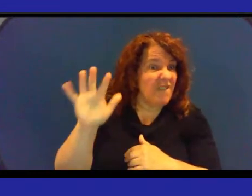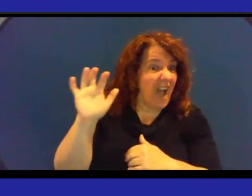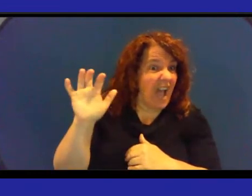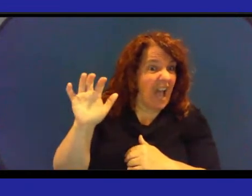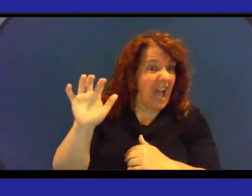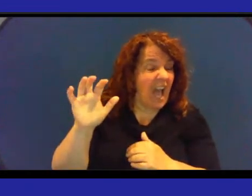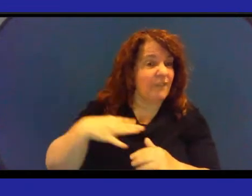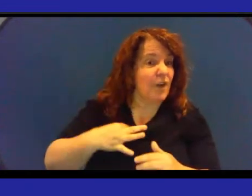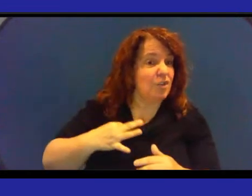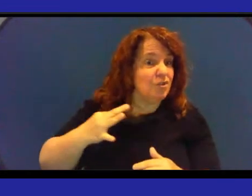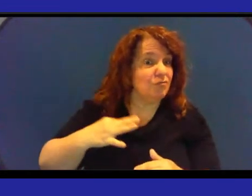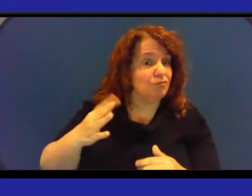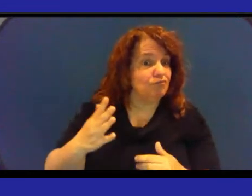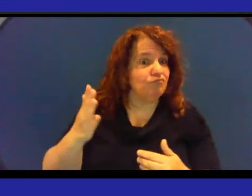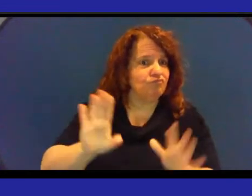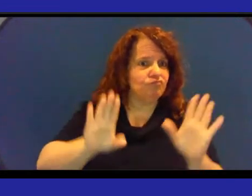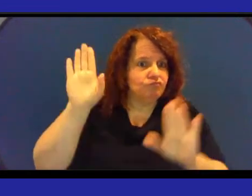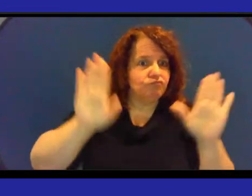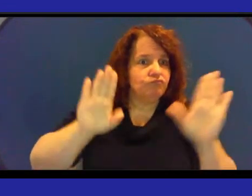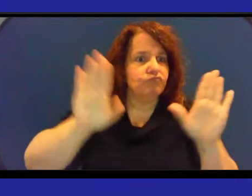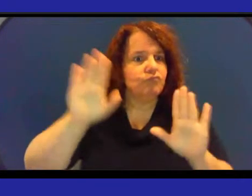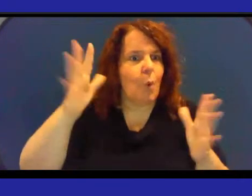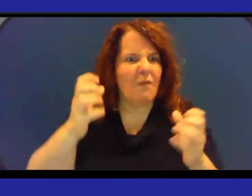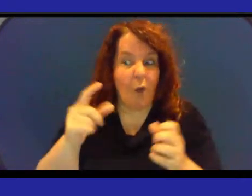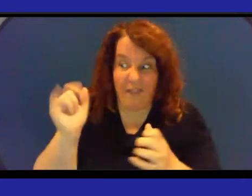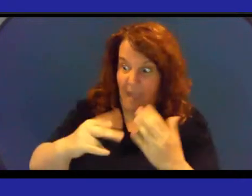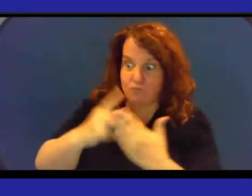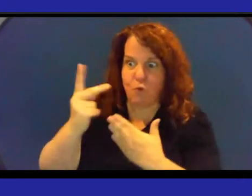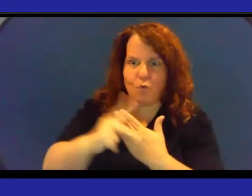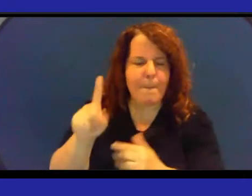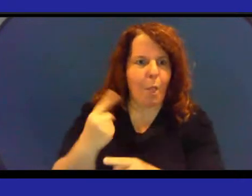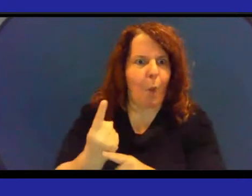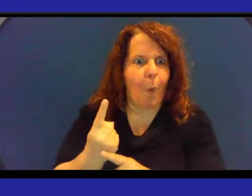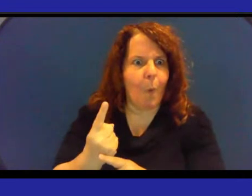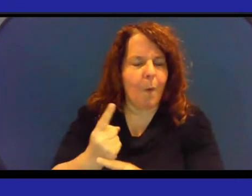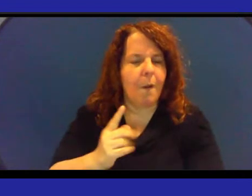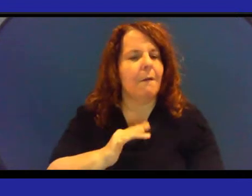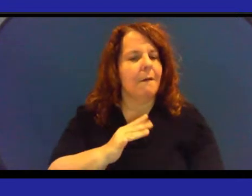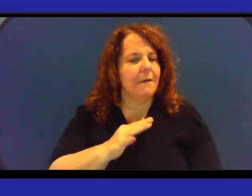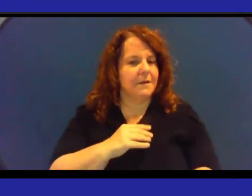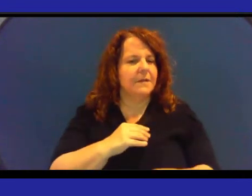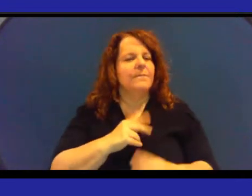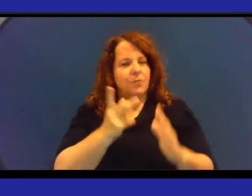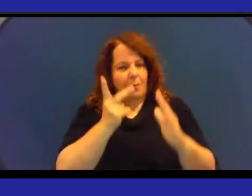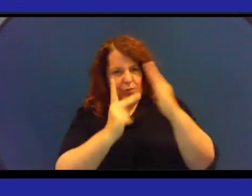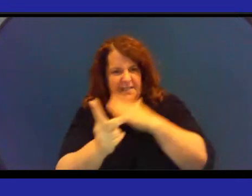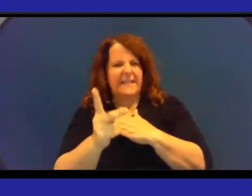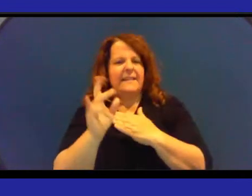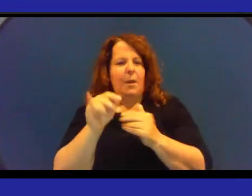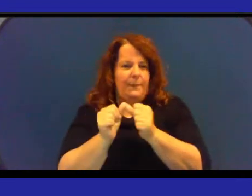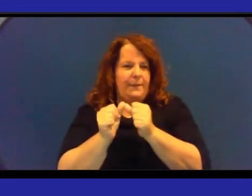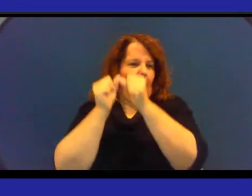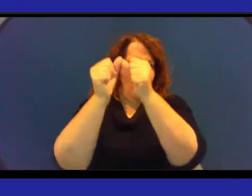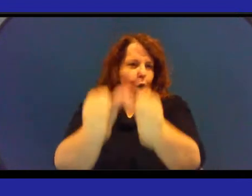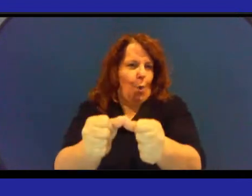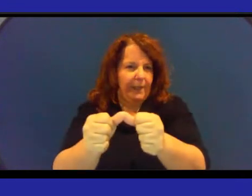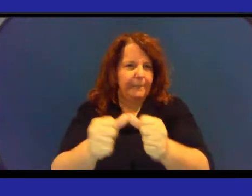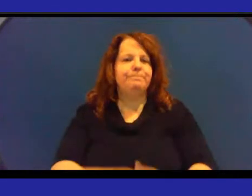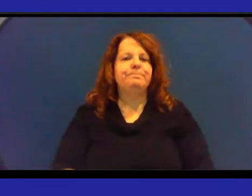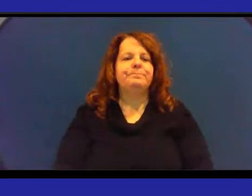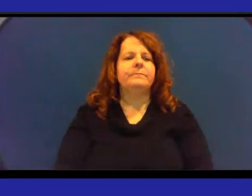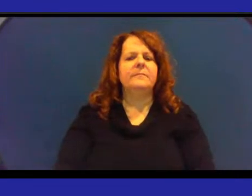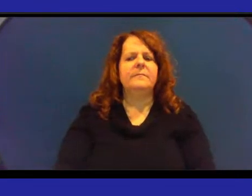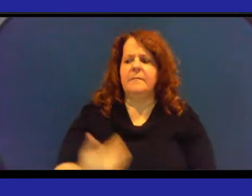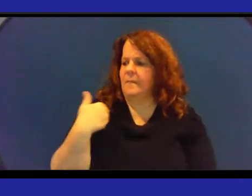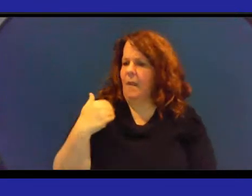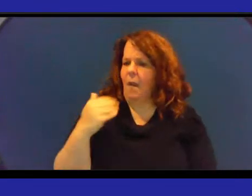from nurses just for that program alone. So I predict that the growth is going to be ongoing. We actually, on October 27th,